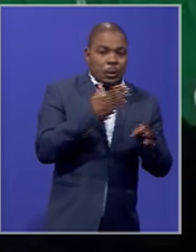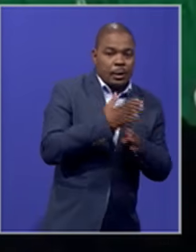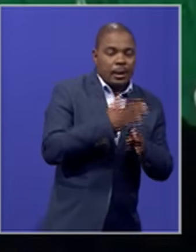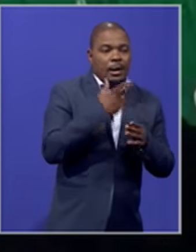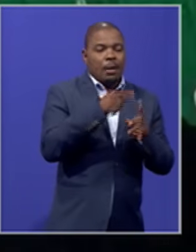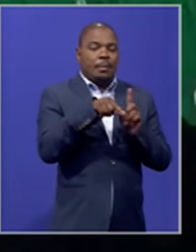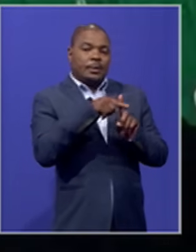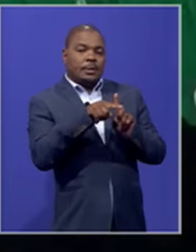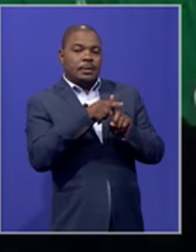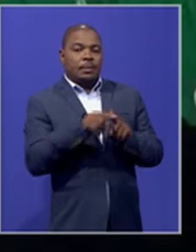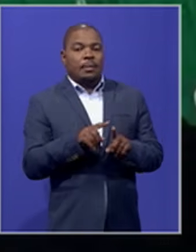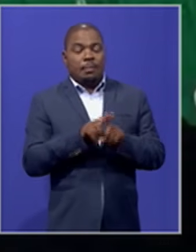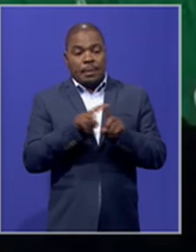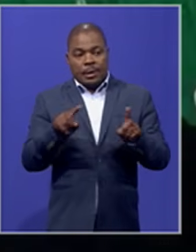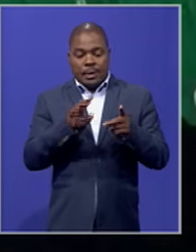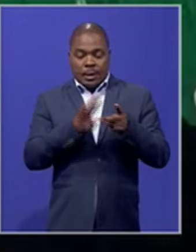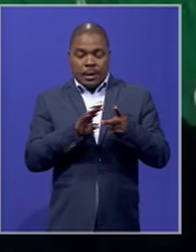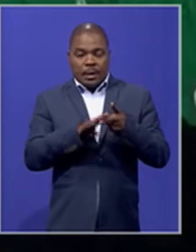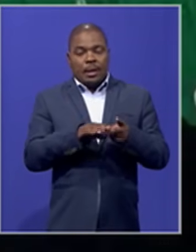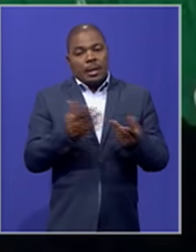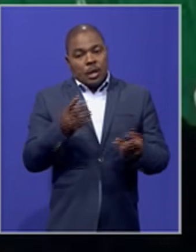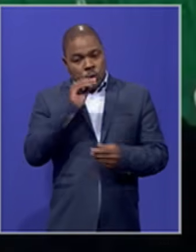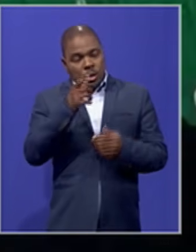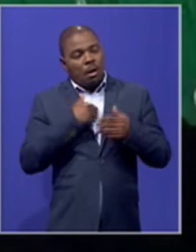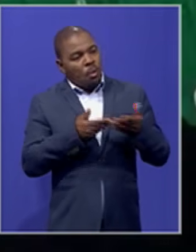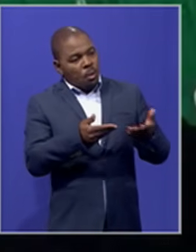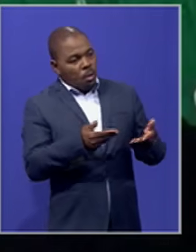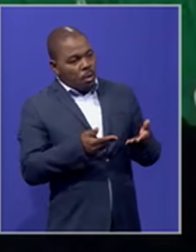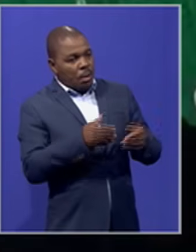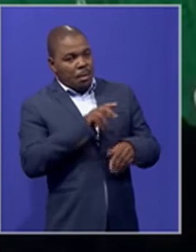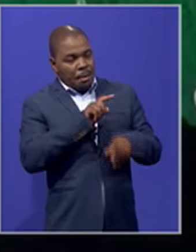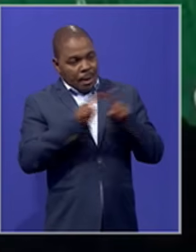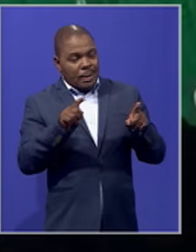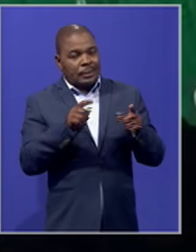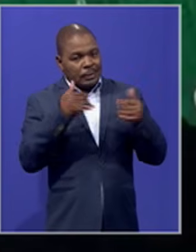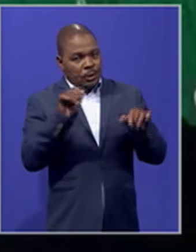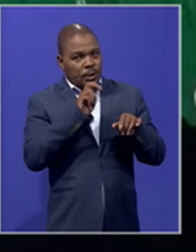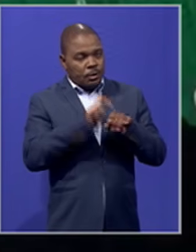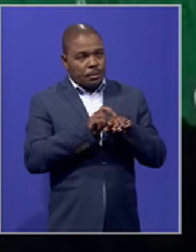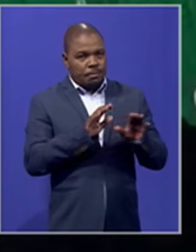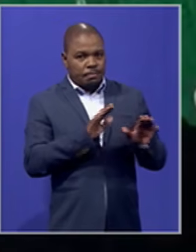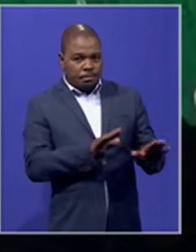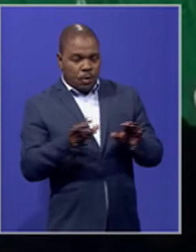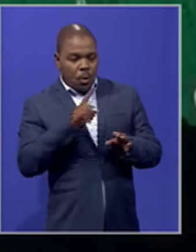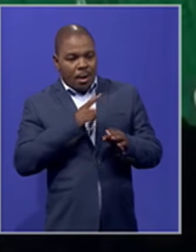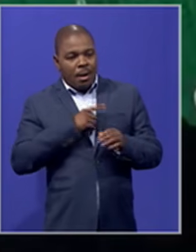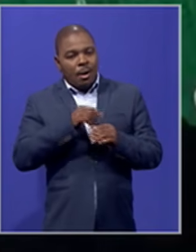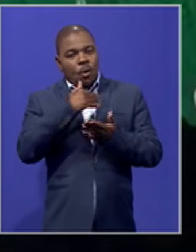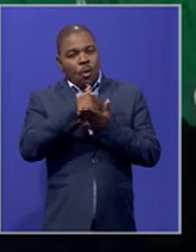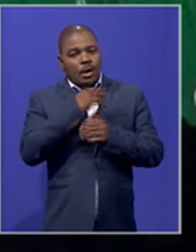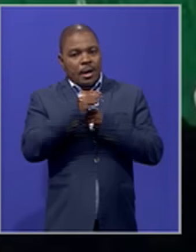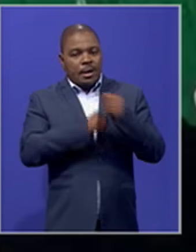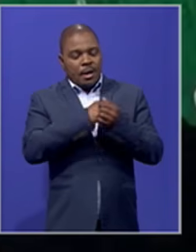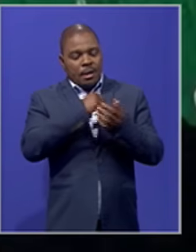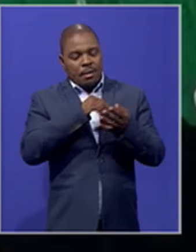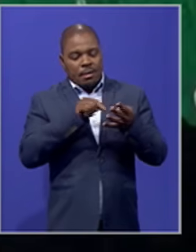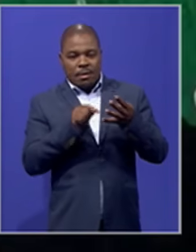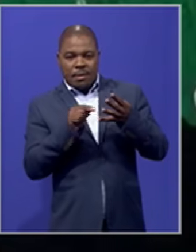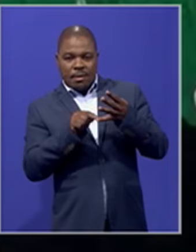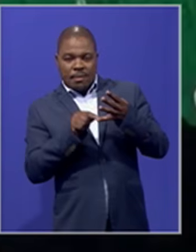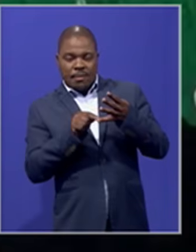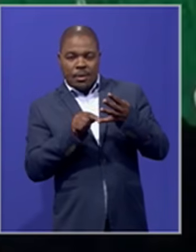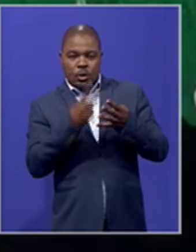unemployment. But whilst we welcome this news, we must remain cautious. This is for the last quarter of the year, 2025, and